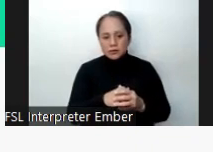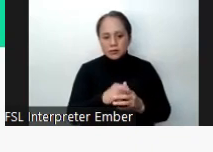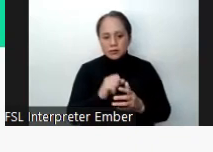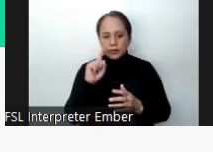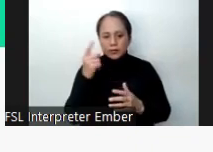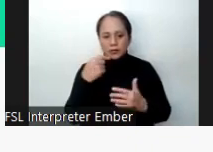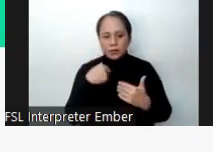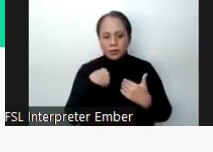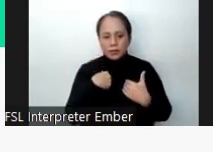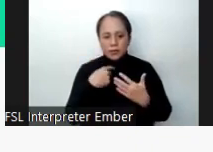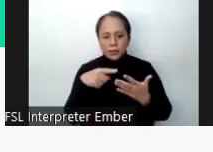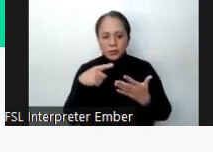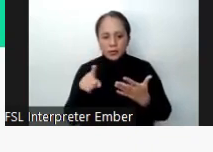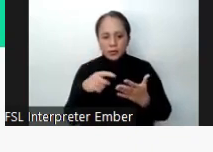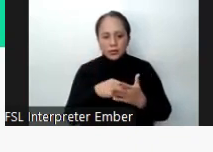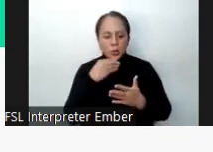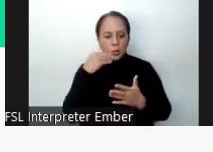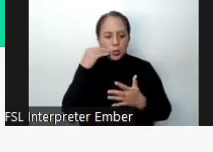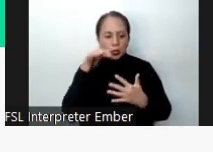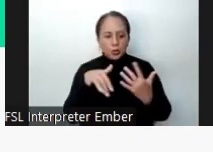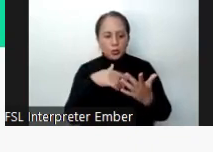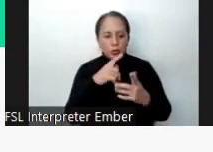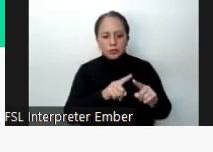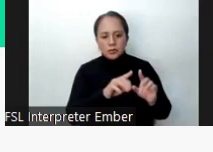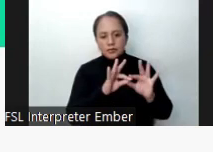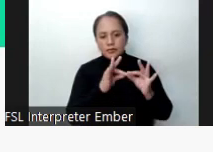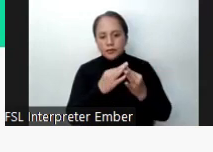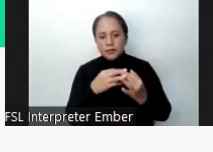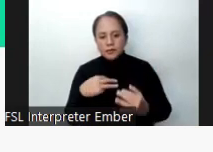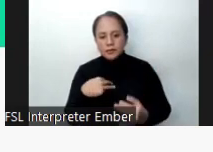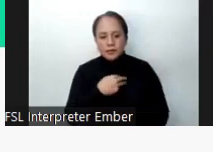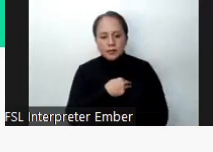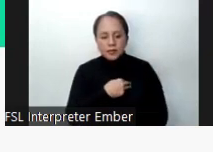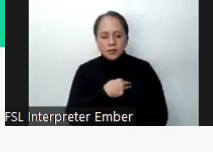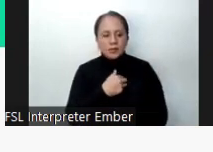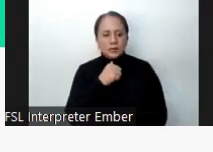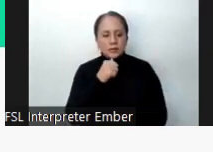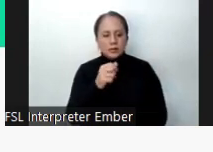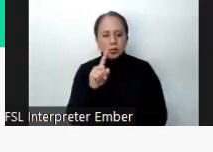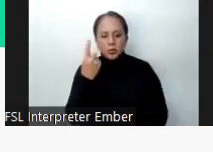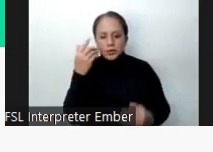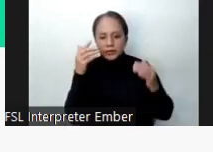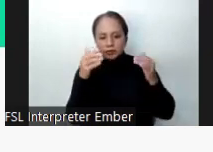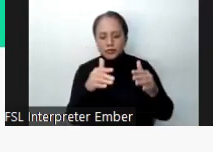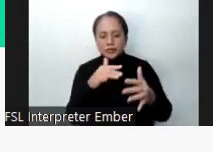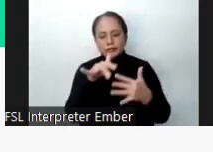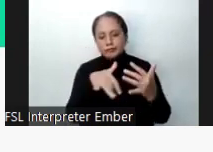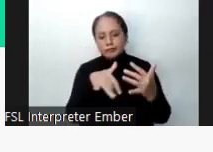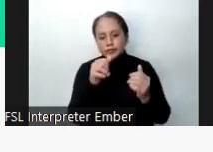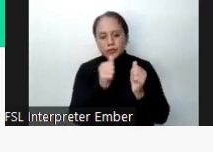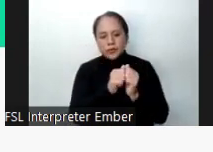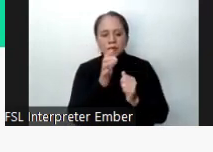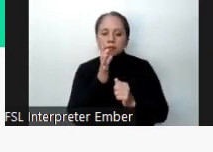First, we can look at home interactions with different family members instead of only focusing on interactions